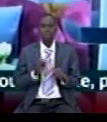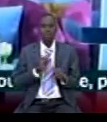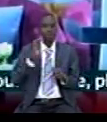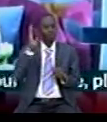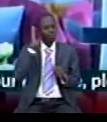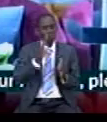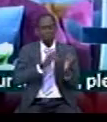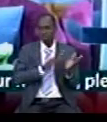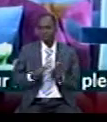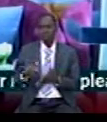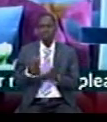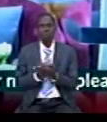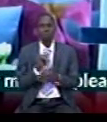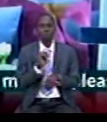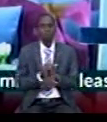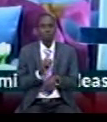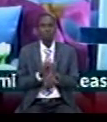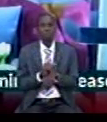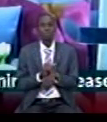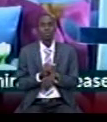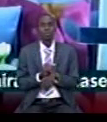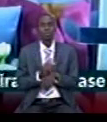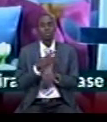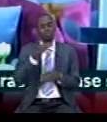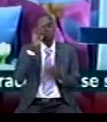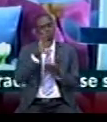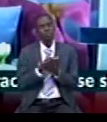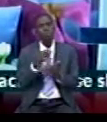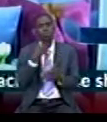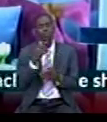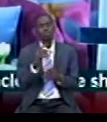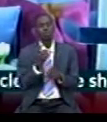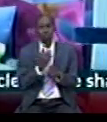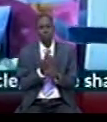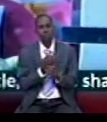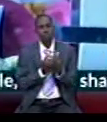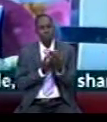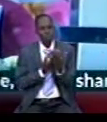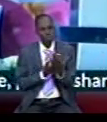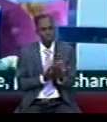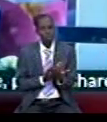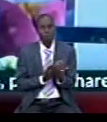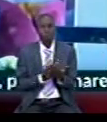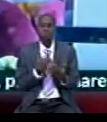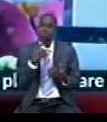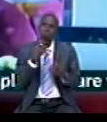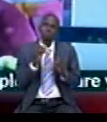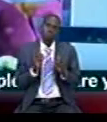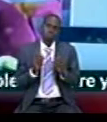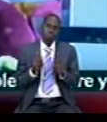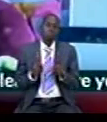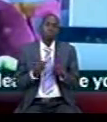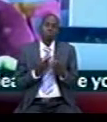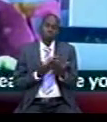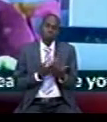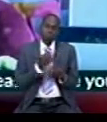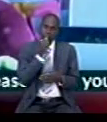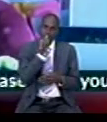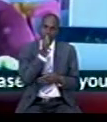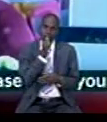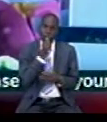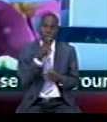I told my husband, I said, he said, wait first. Just wait. My brethren, I said, okay, I hold on. The day